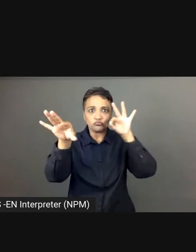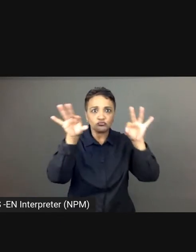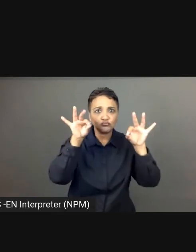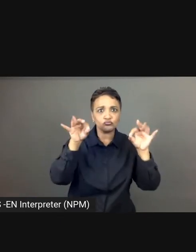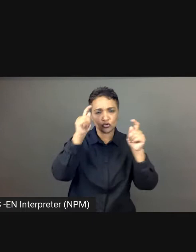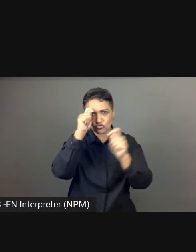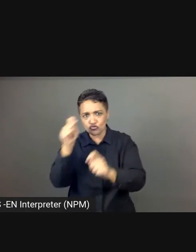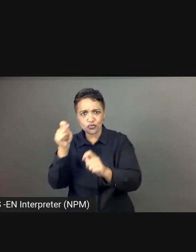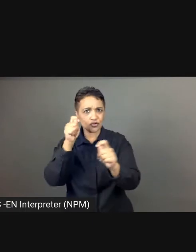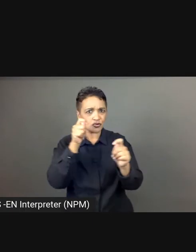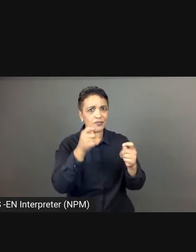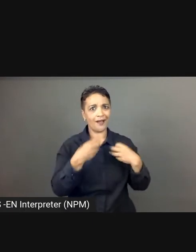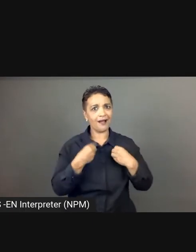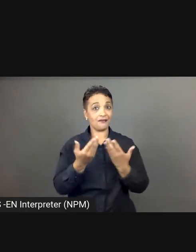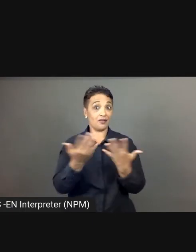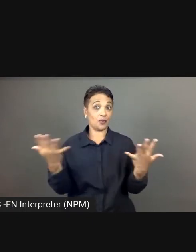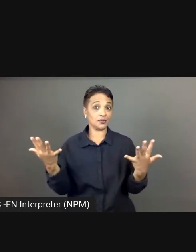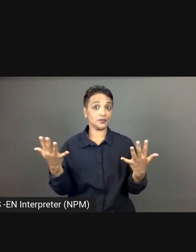to you.